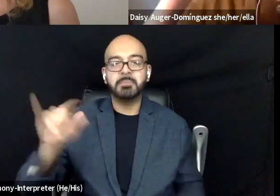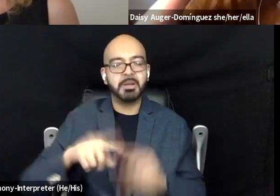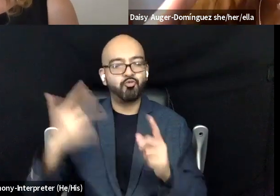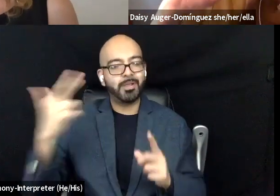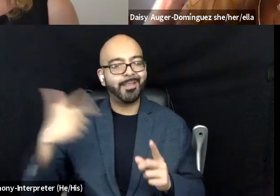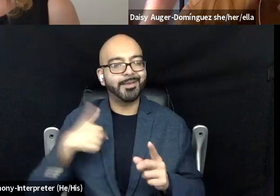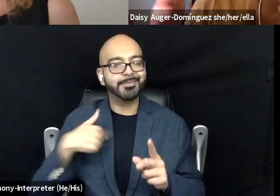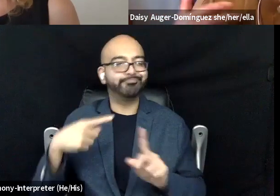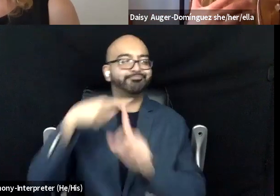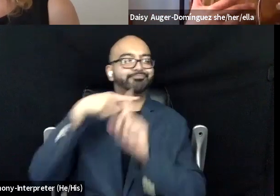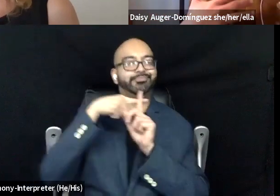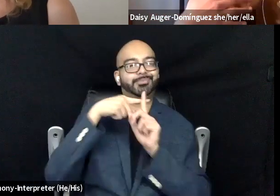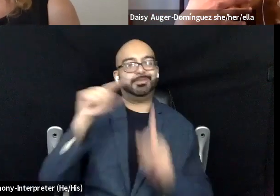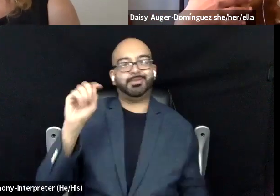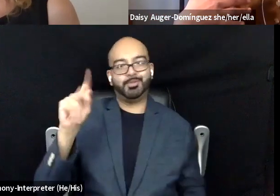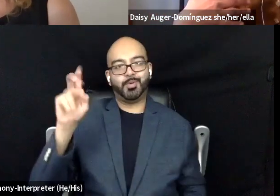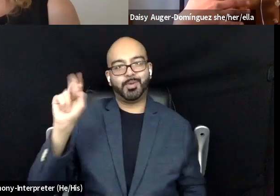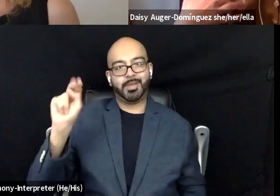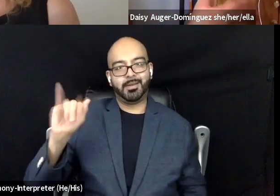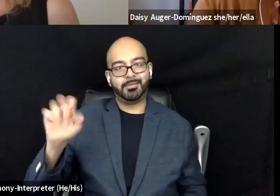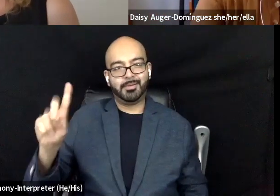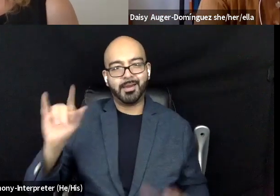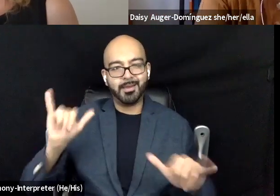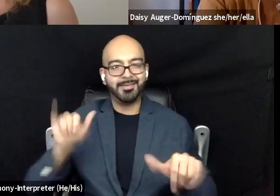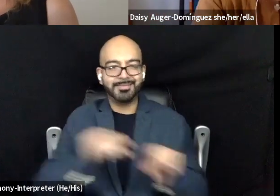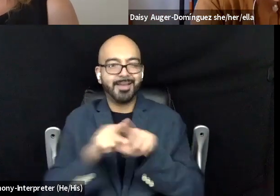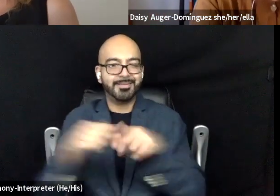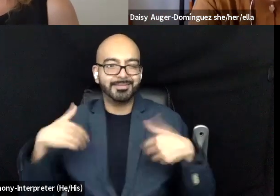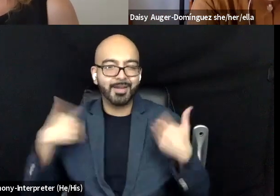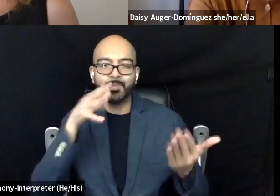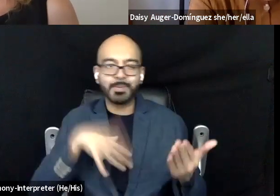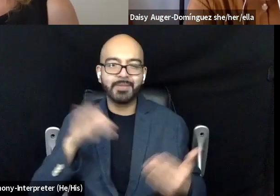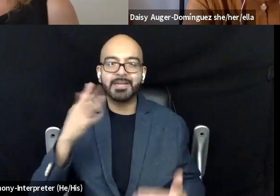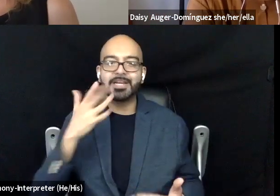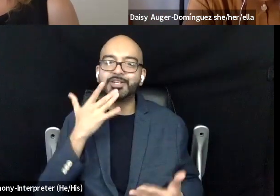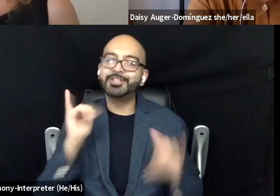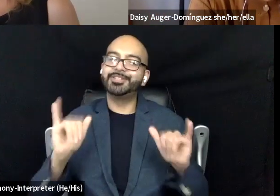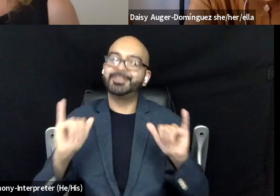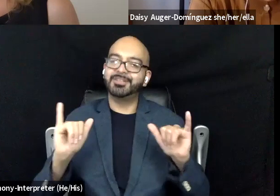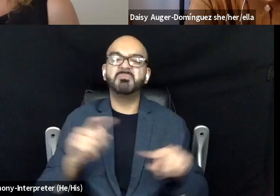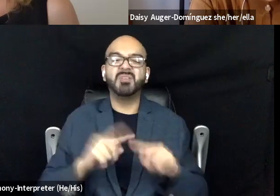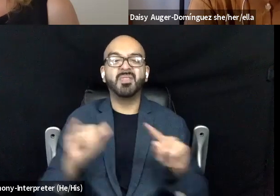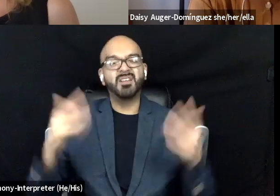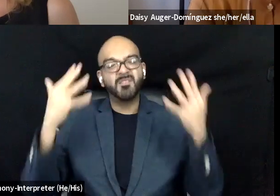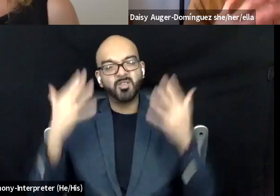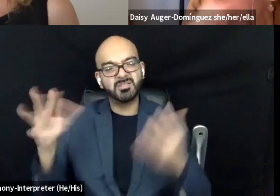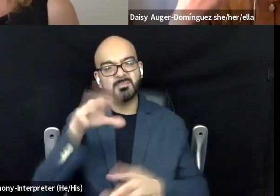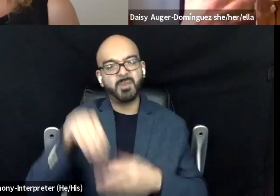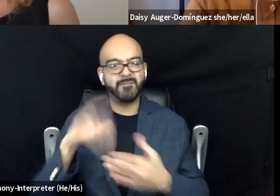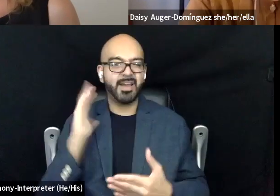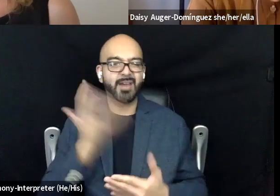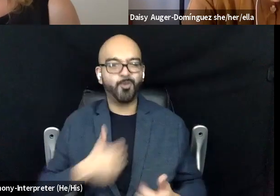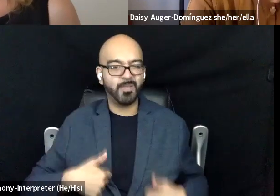color, to do that. I was, you know, it is unfortunately part of the existence of being a member